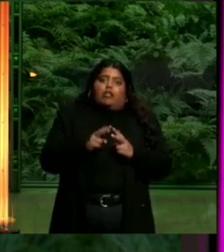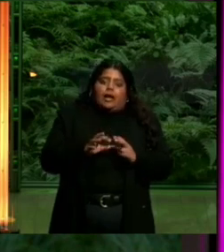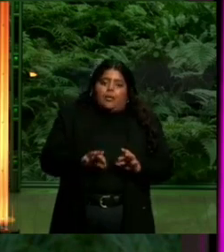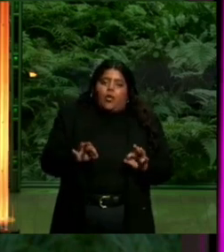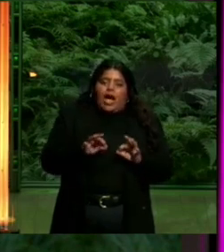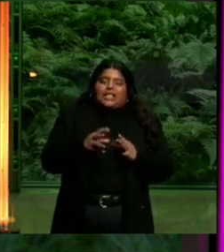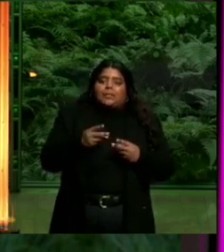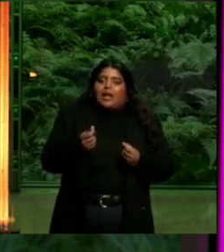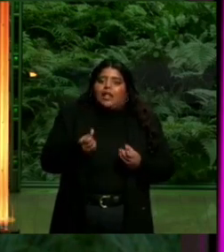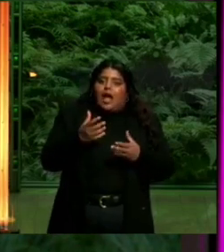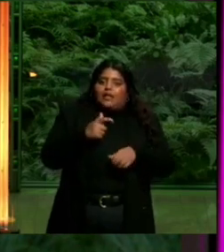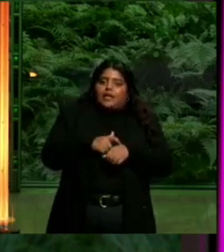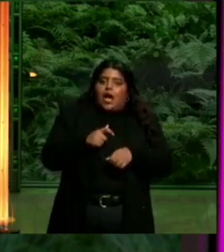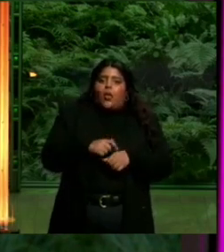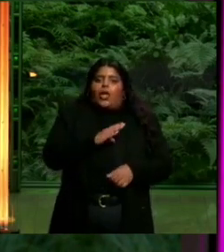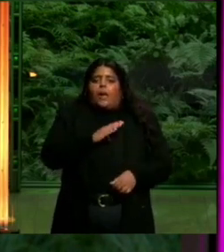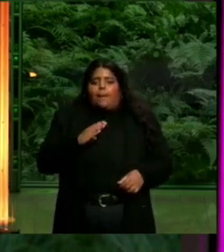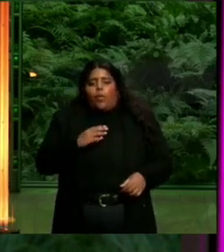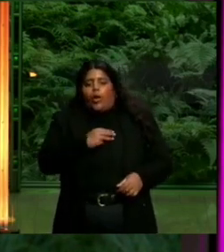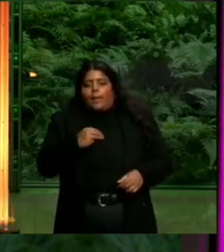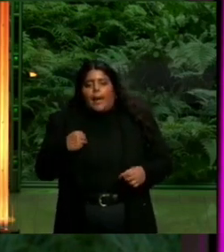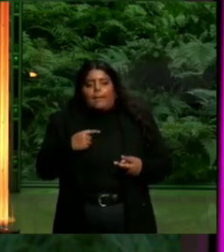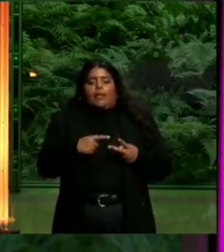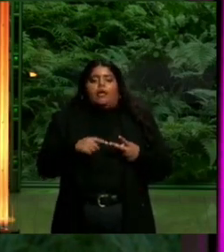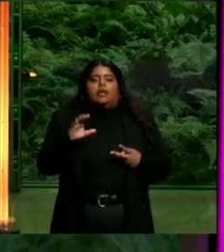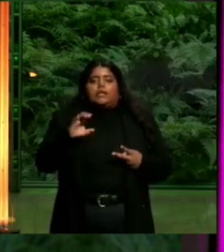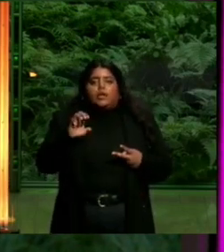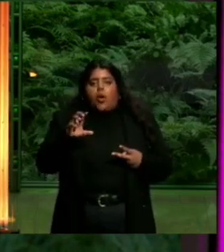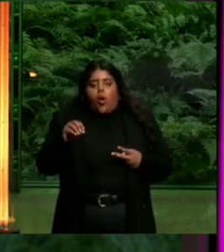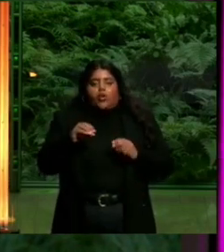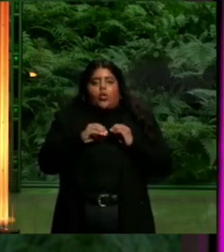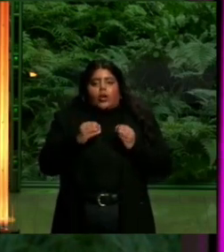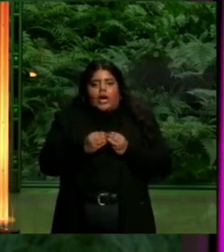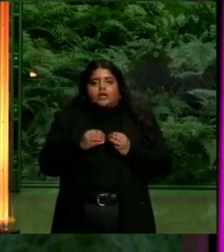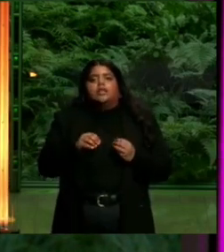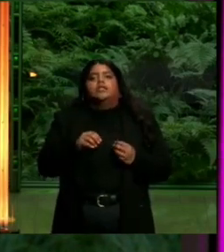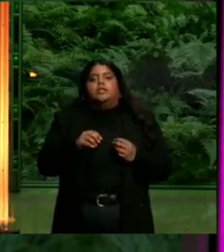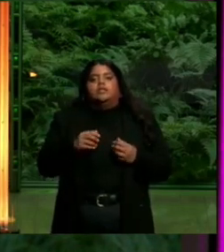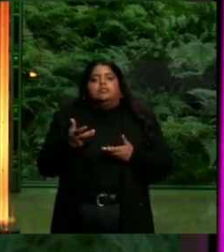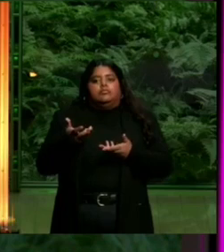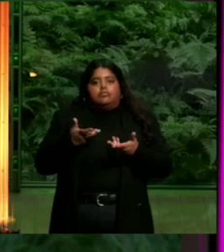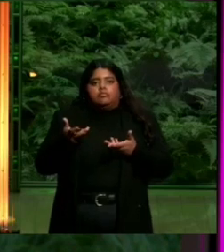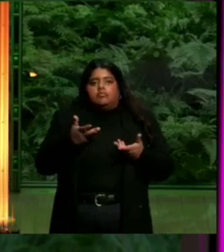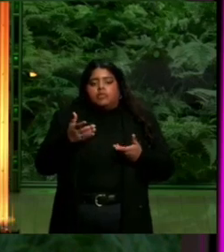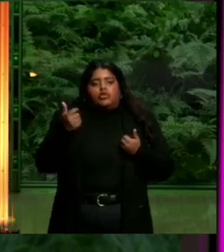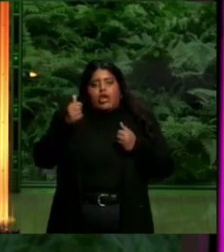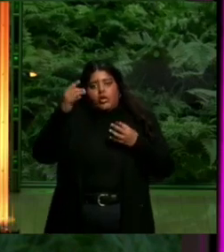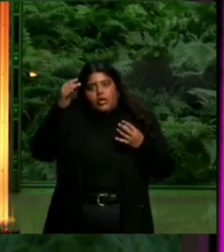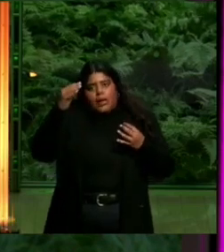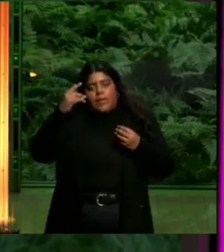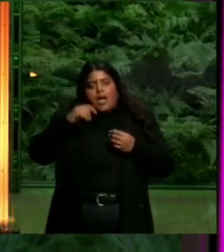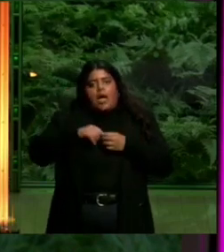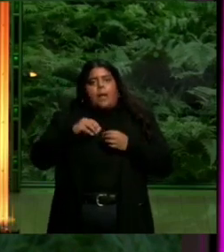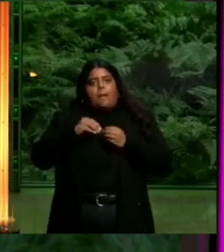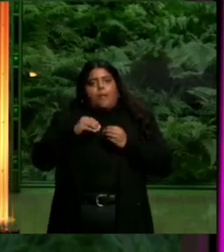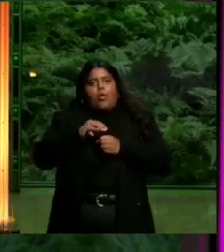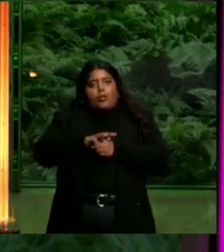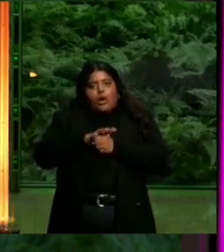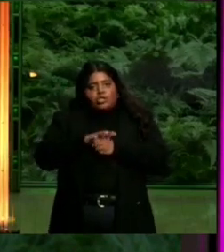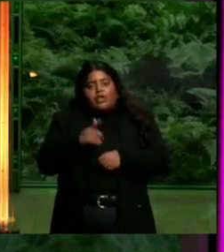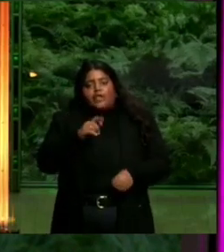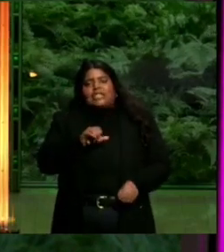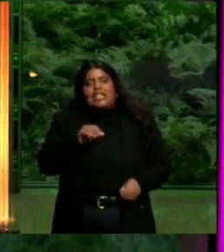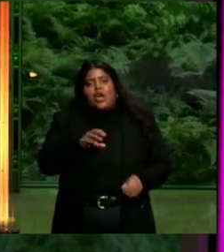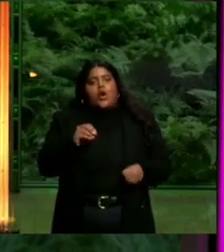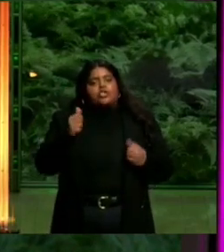spend a lot of time with board members and CEOs of organizations who are now trying to think about, and they're putting pressure on their CEOs